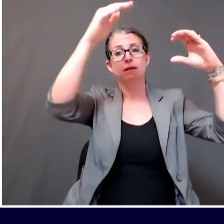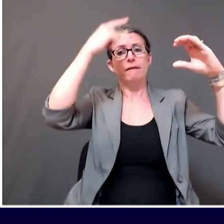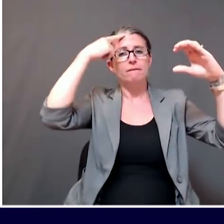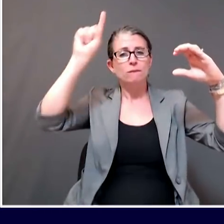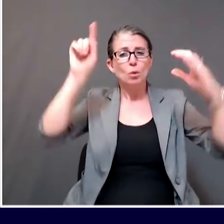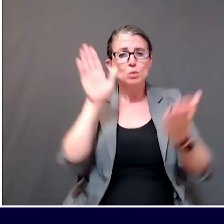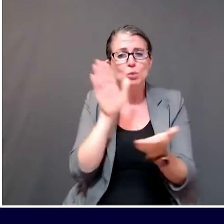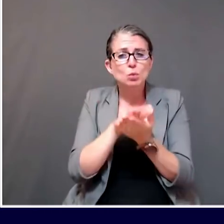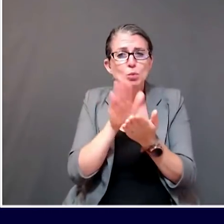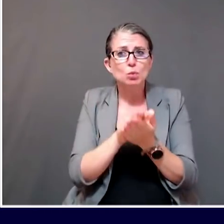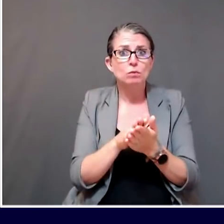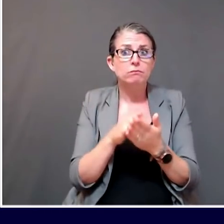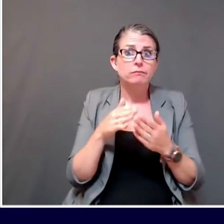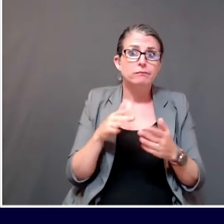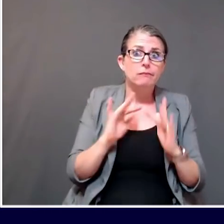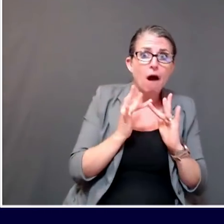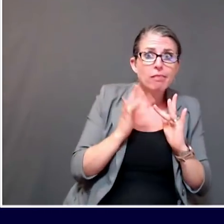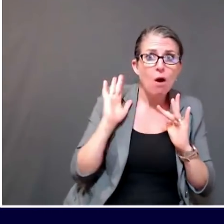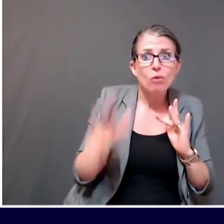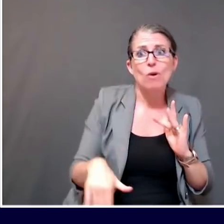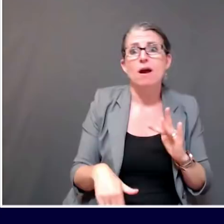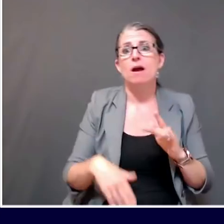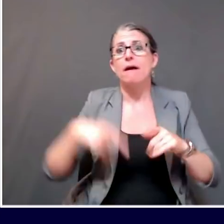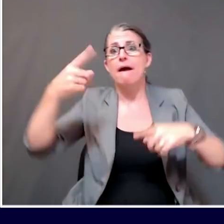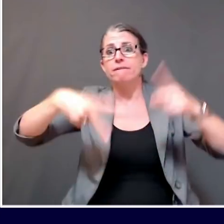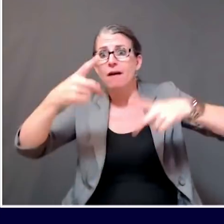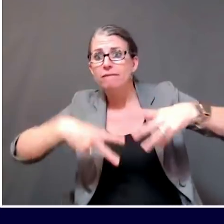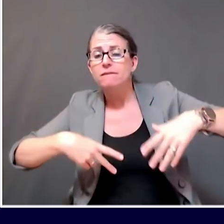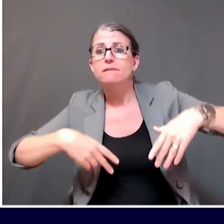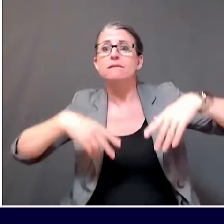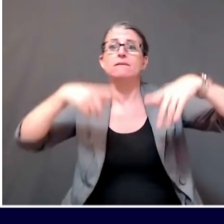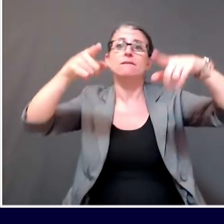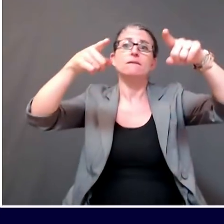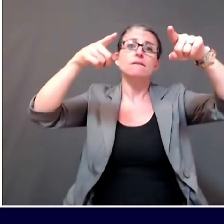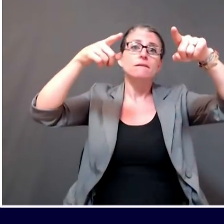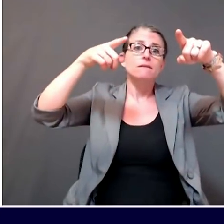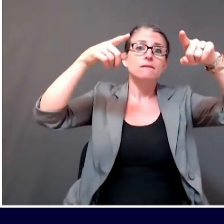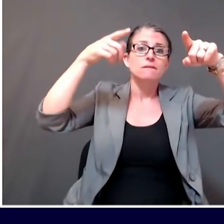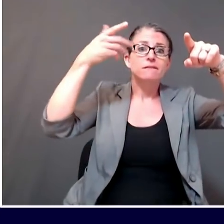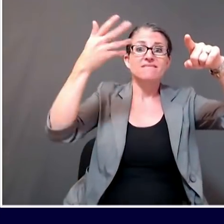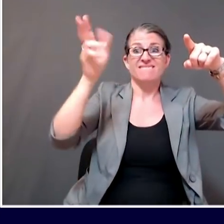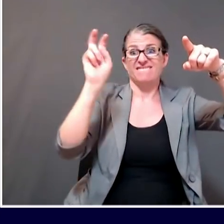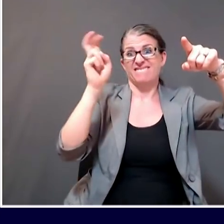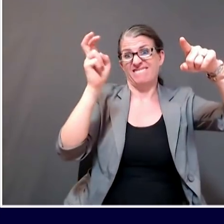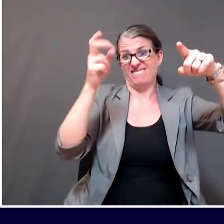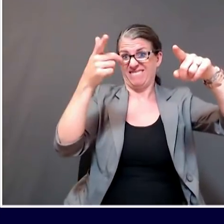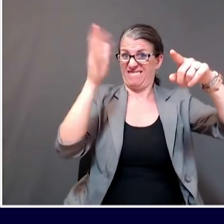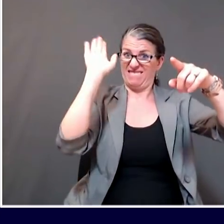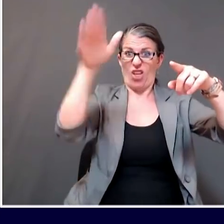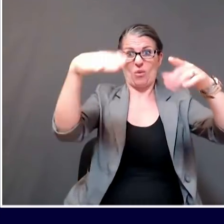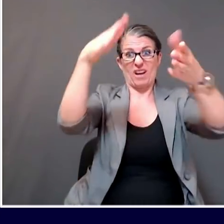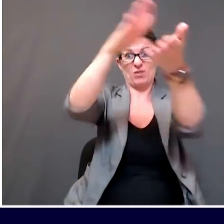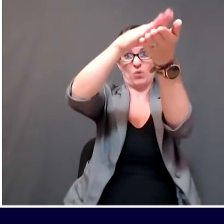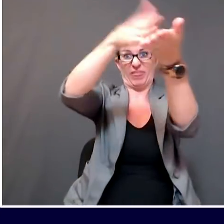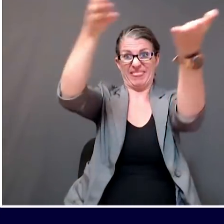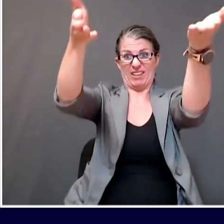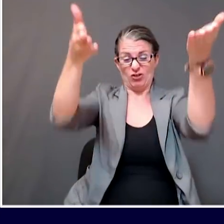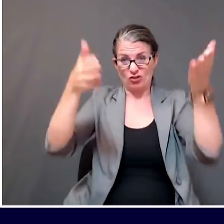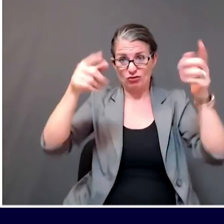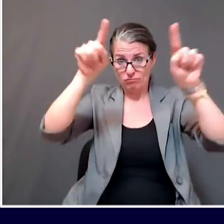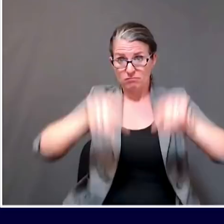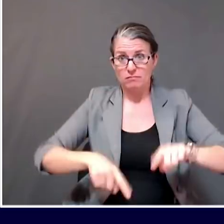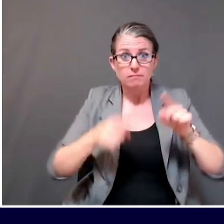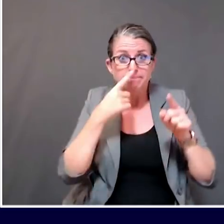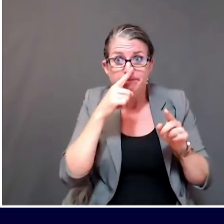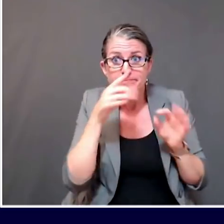classifications? Commissioner and I are both very involved in that work, so we're happy to provide a bit more insight.